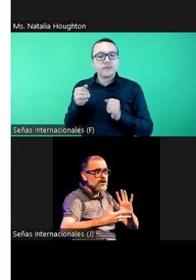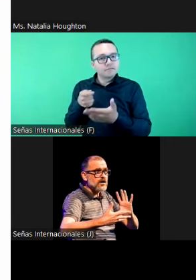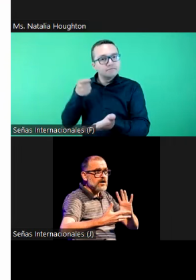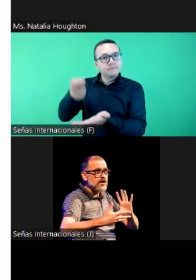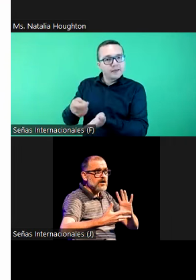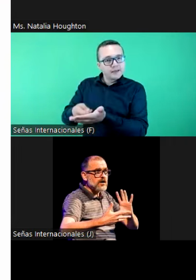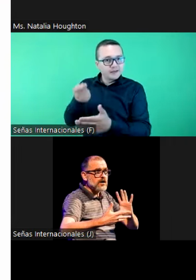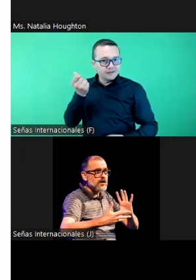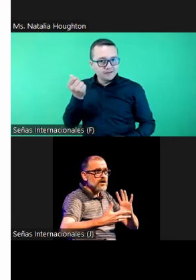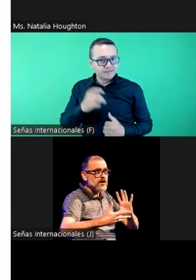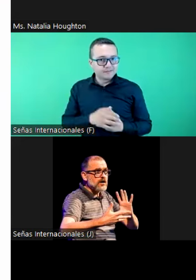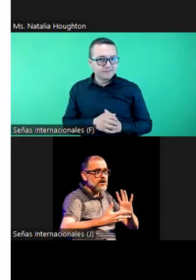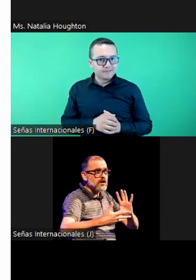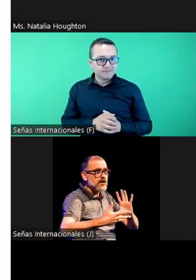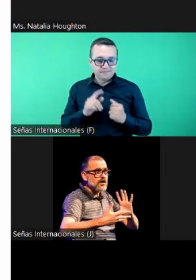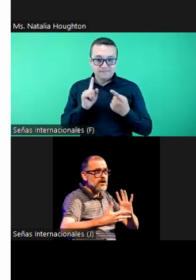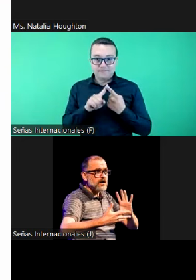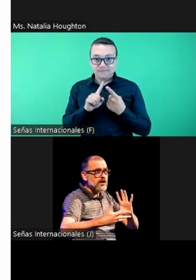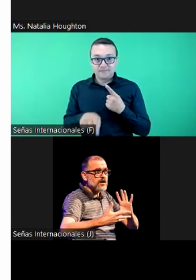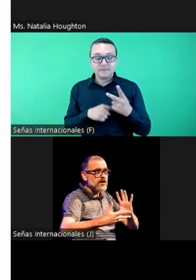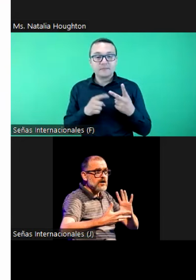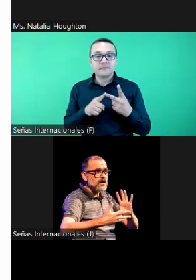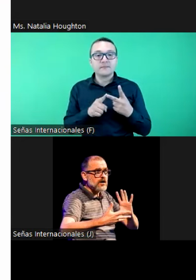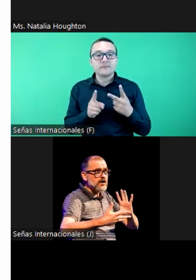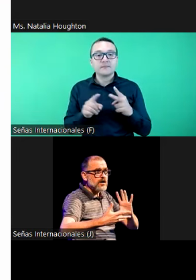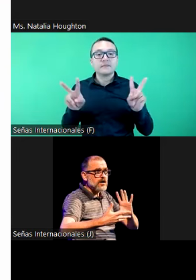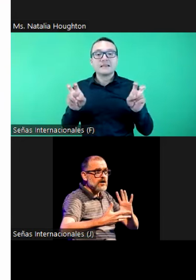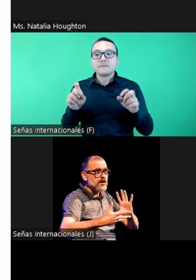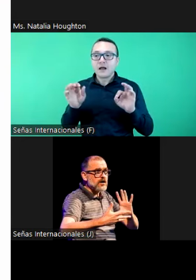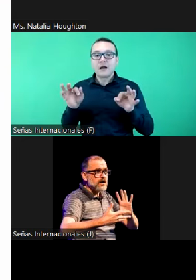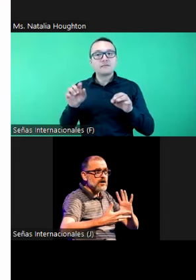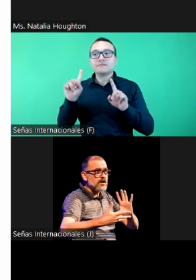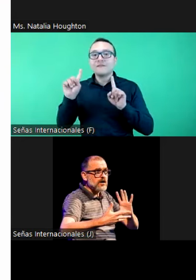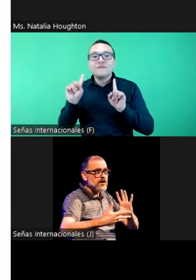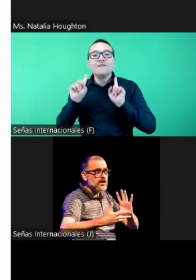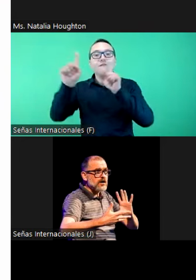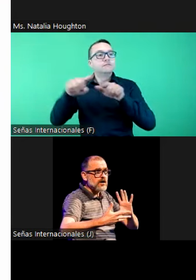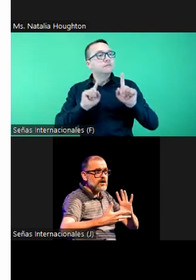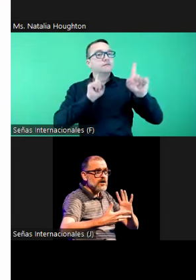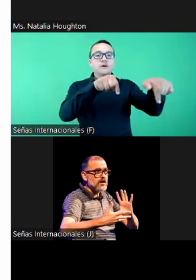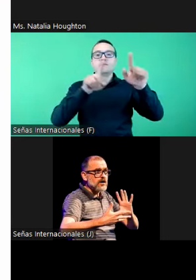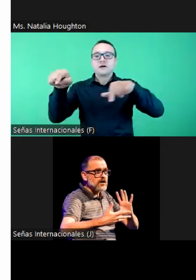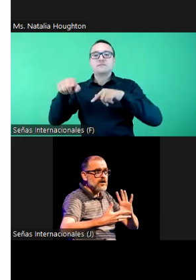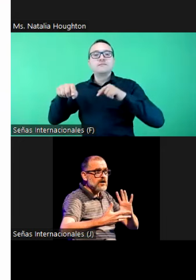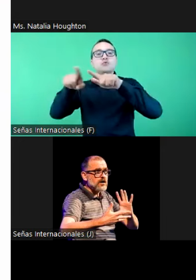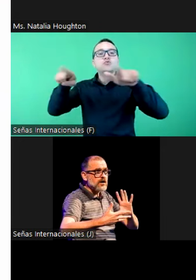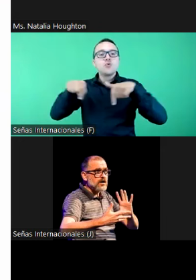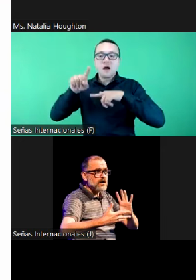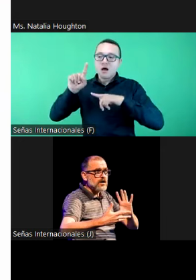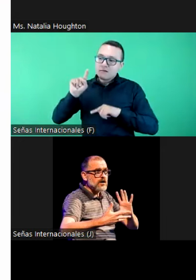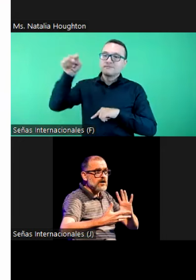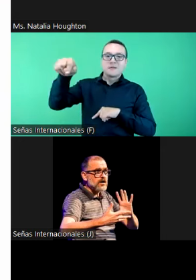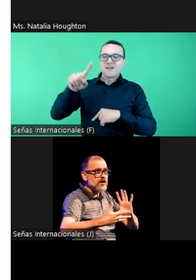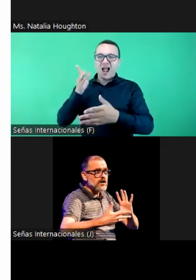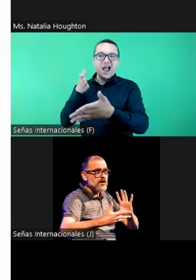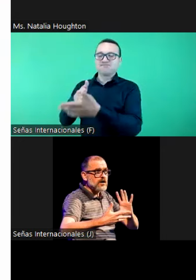that were from 2019 had to do with financial access and also geographical and organizational